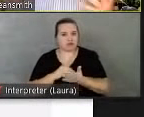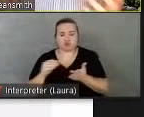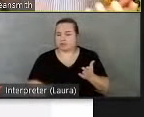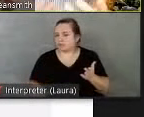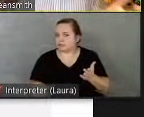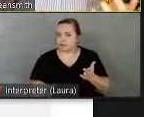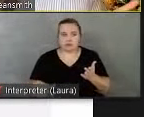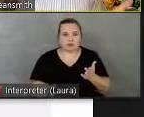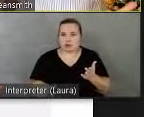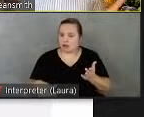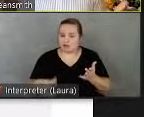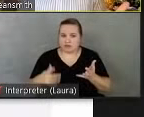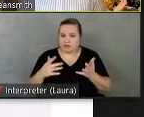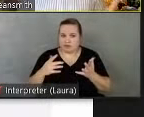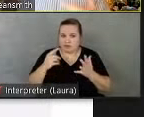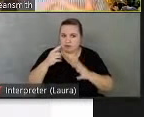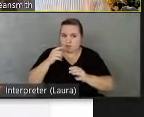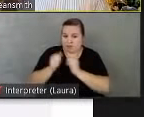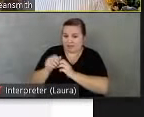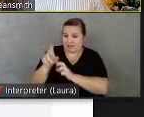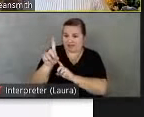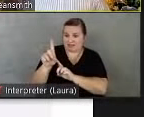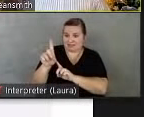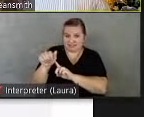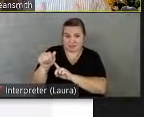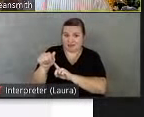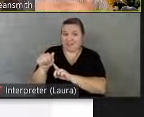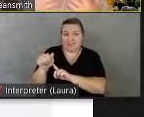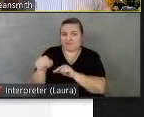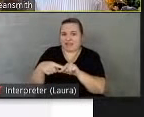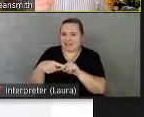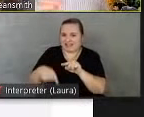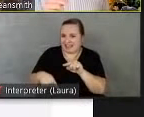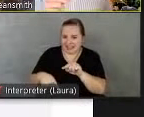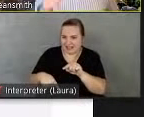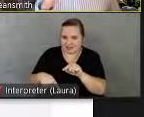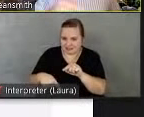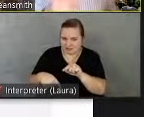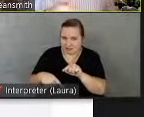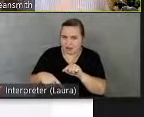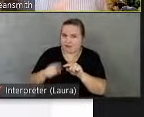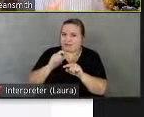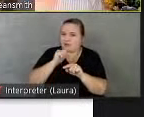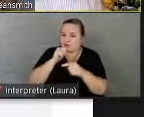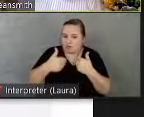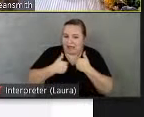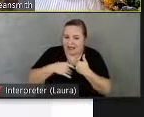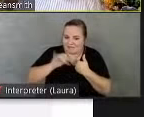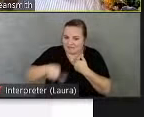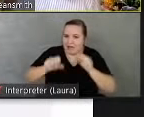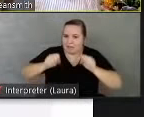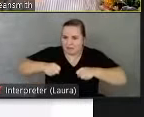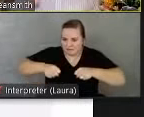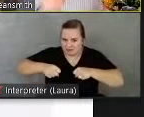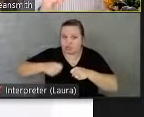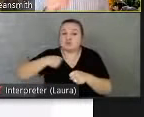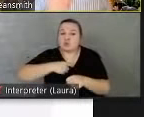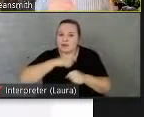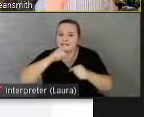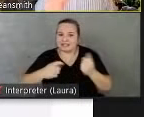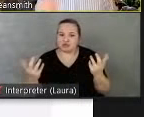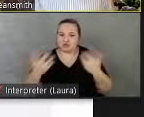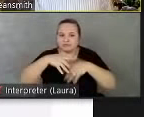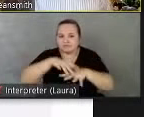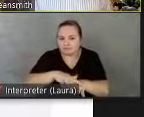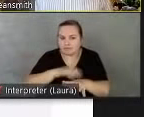the definition of disability, don't have are critical. So we're going to need to facilitate that. We're going to need